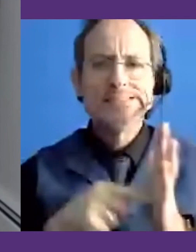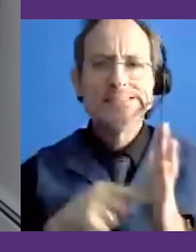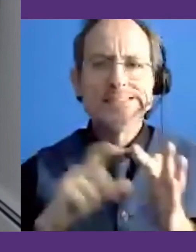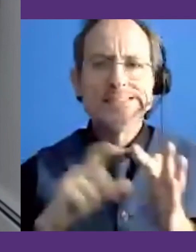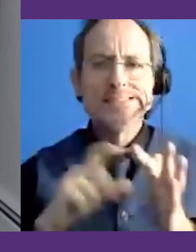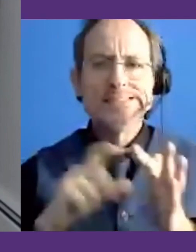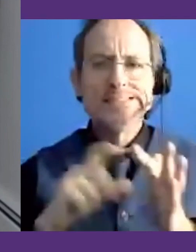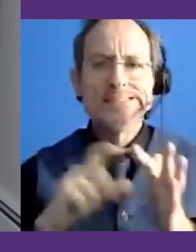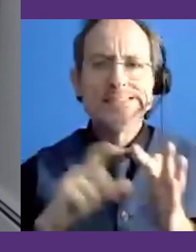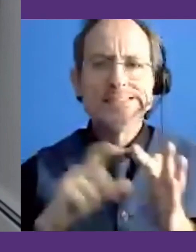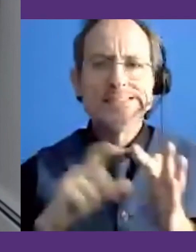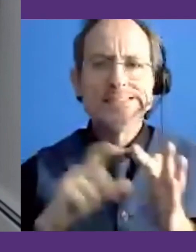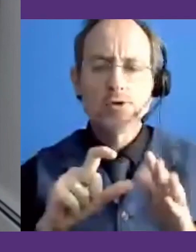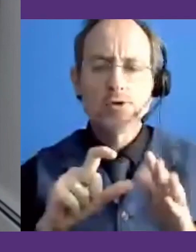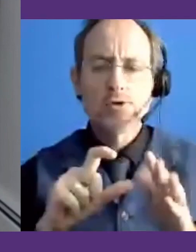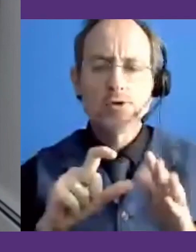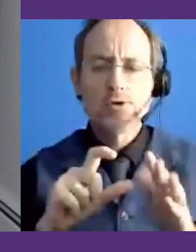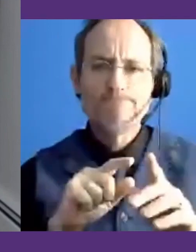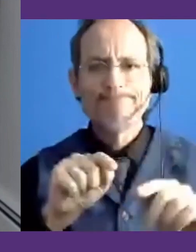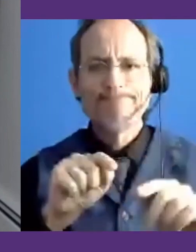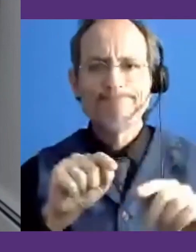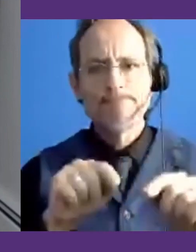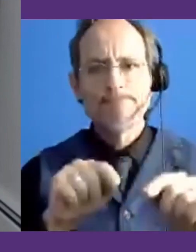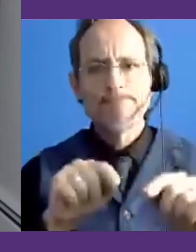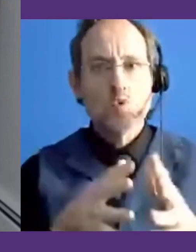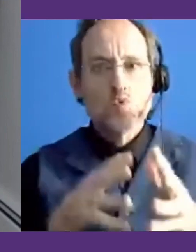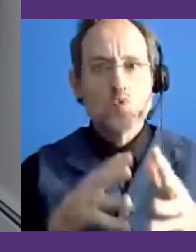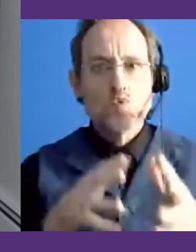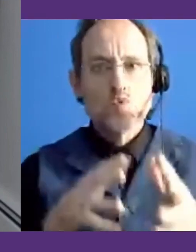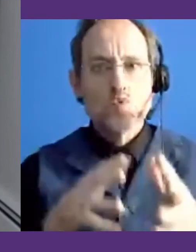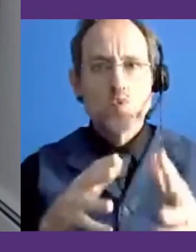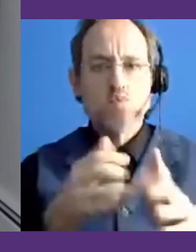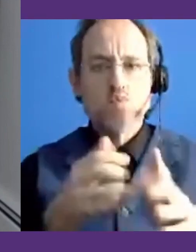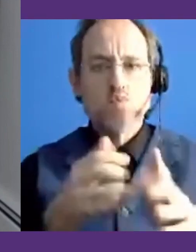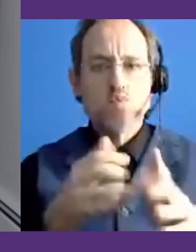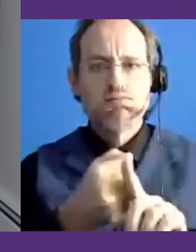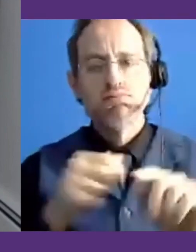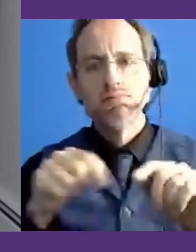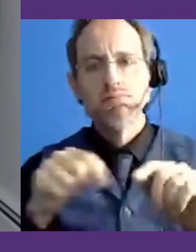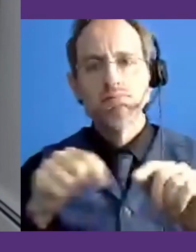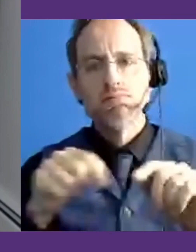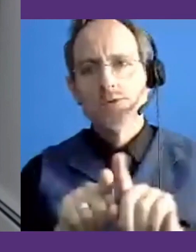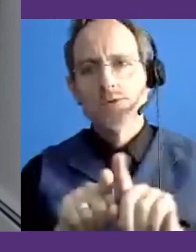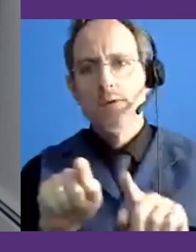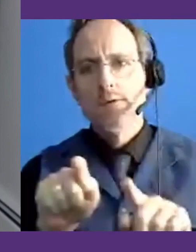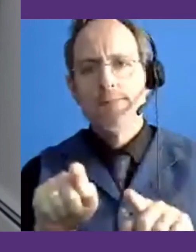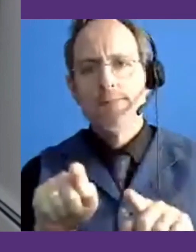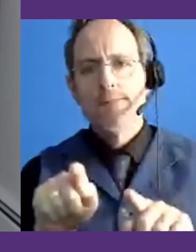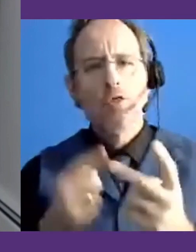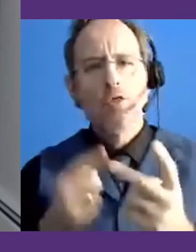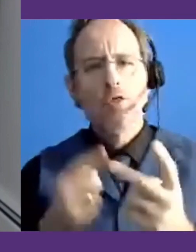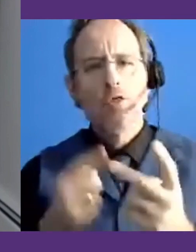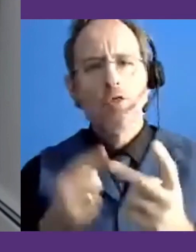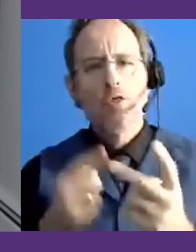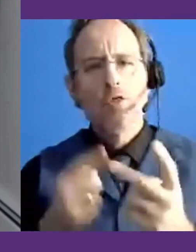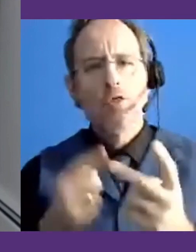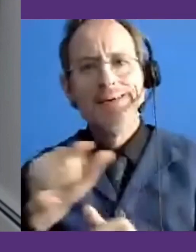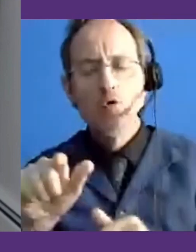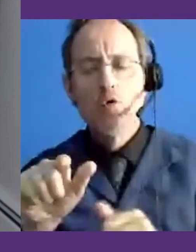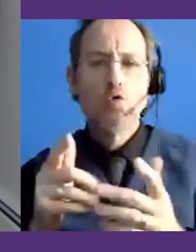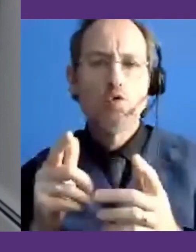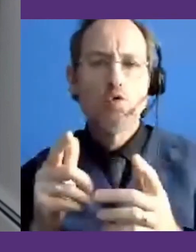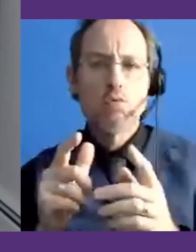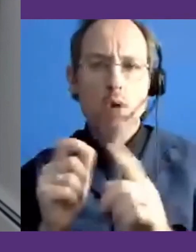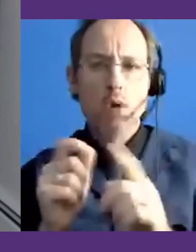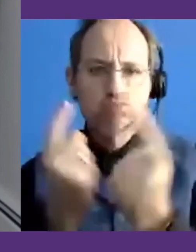companies. But then there are companies in terms of products and services that are really seeing,